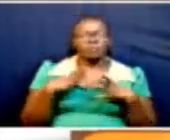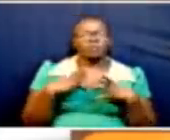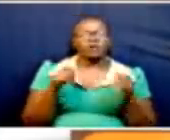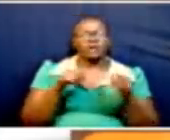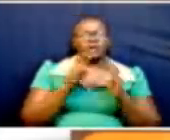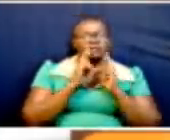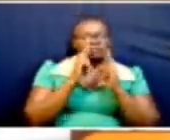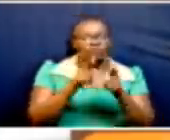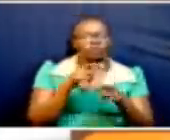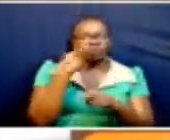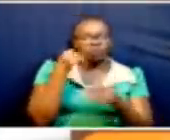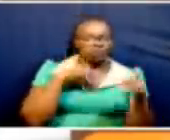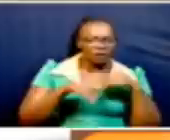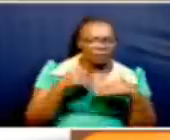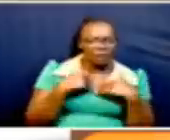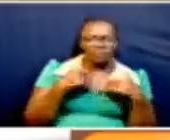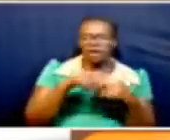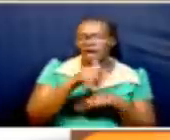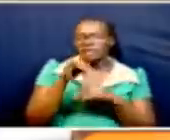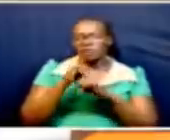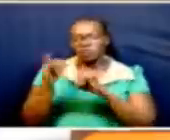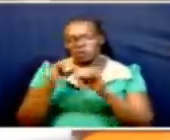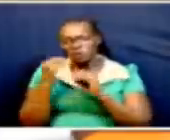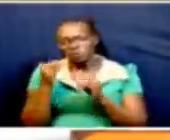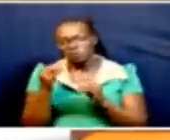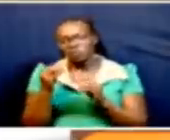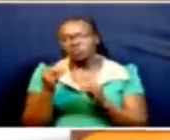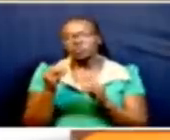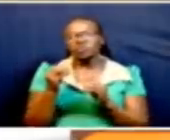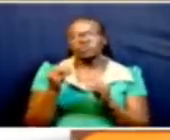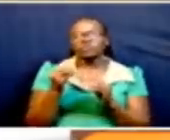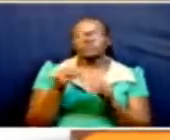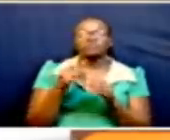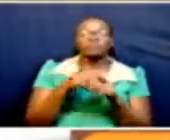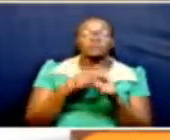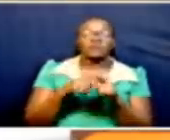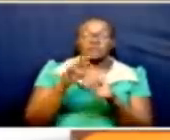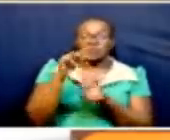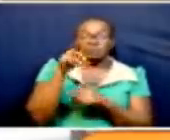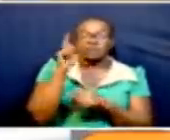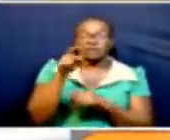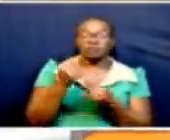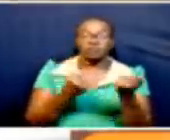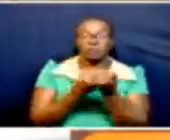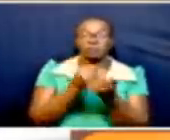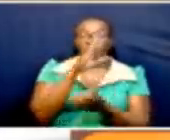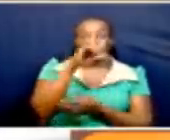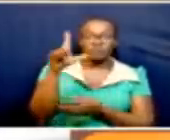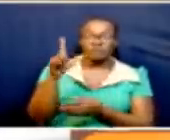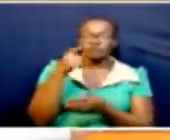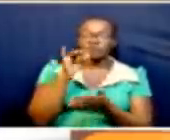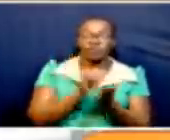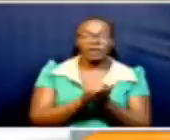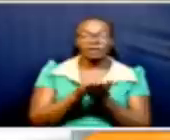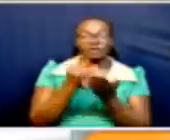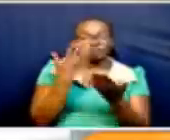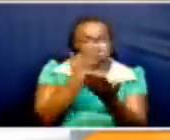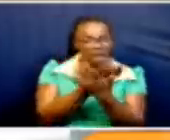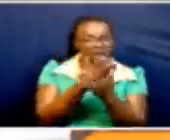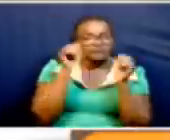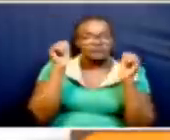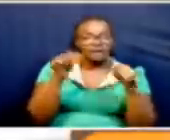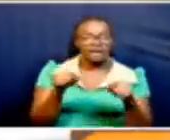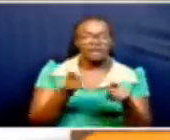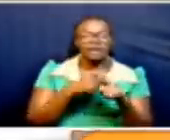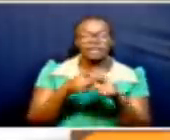and who is not corrupt. Mm. Those people should be sacked. MPs should support such a bill so that you are convicted. Actually, your property